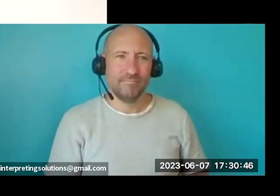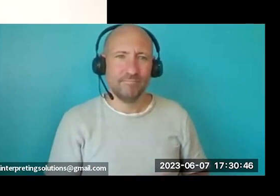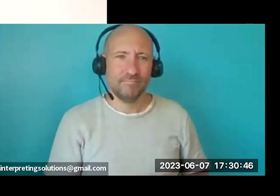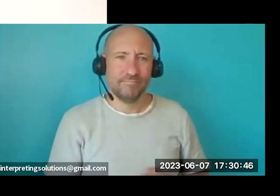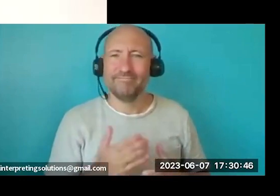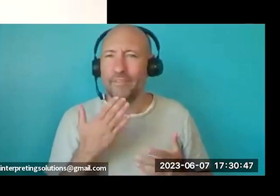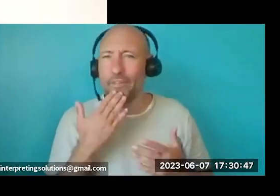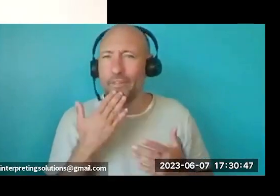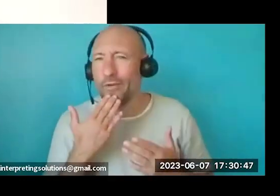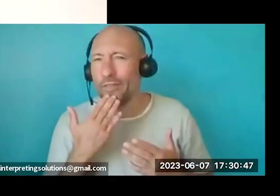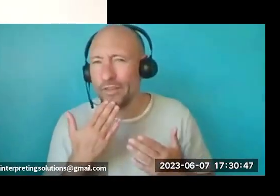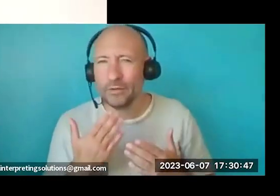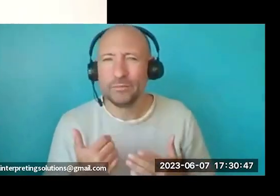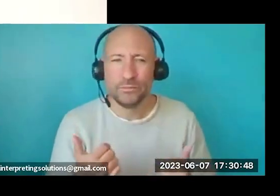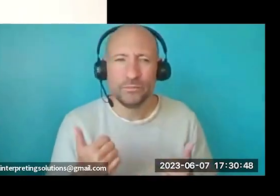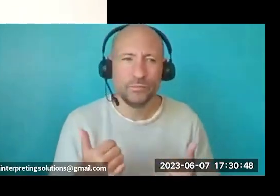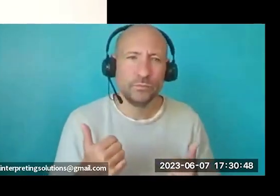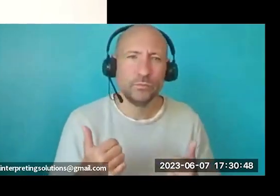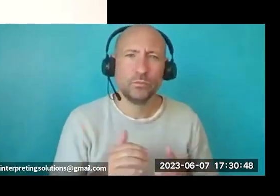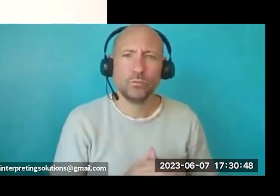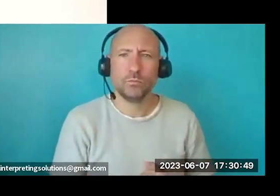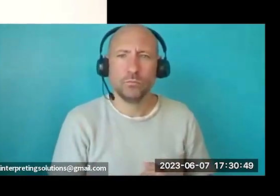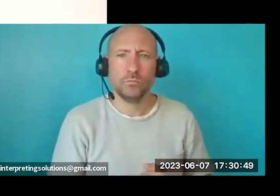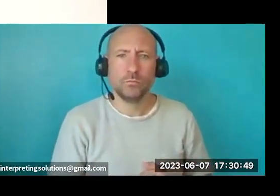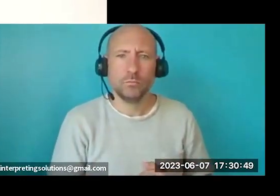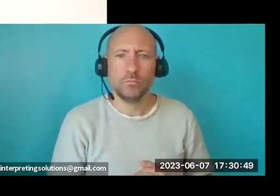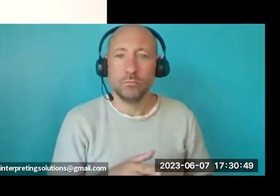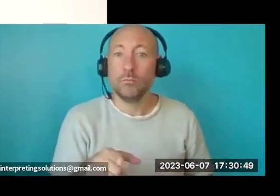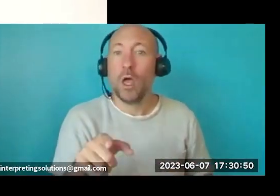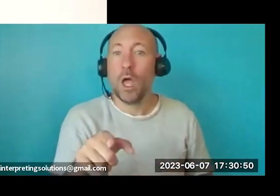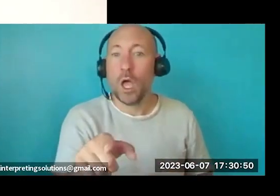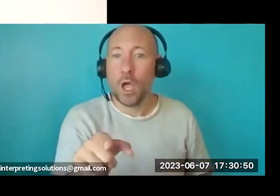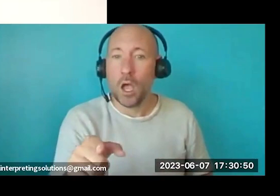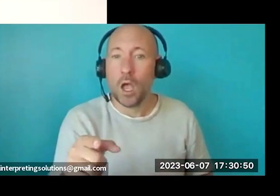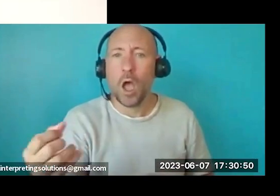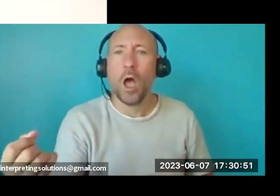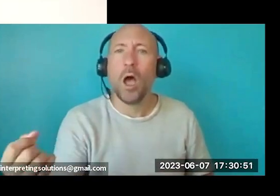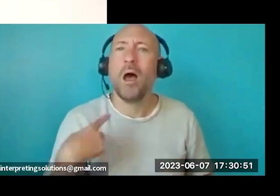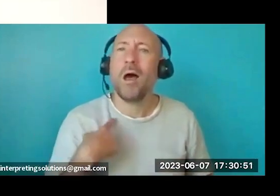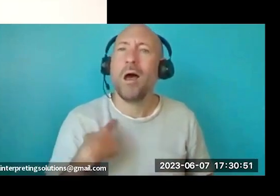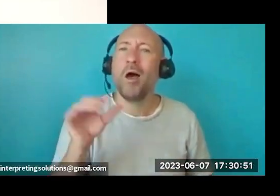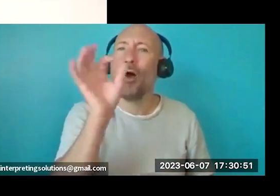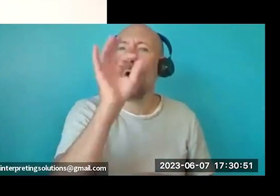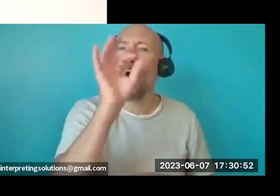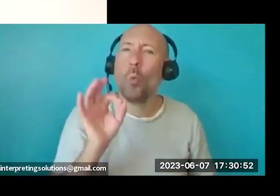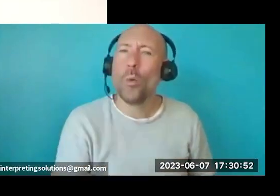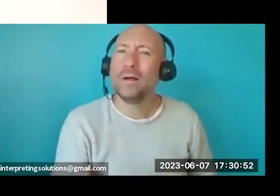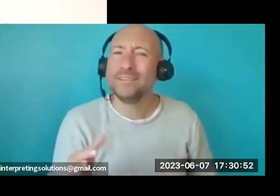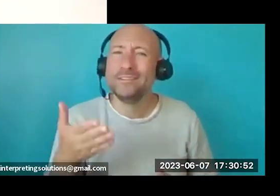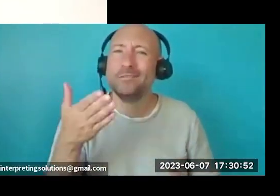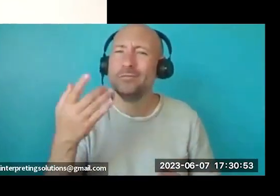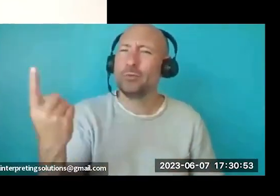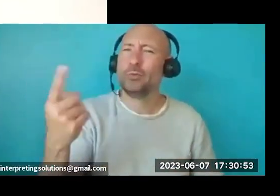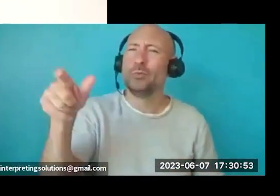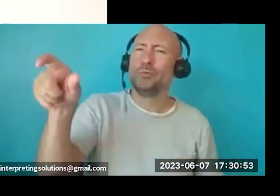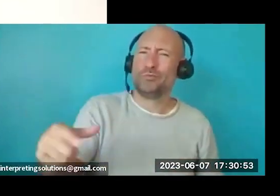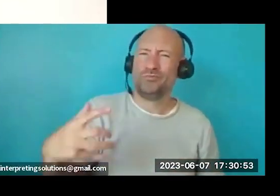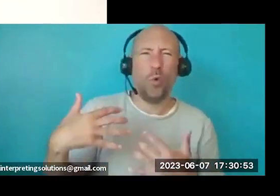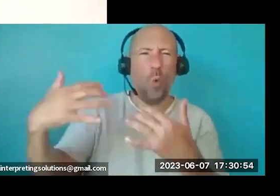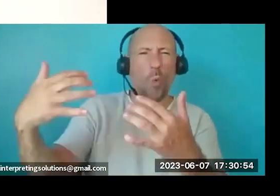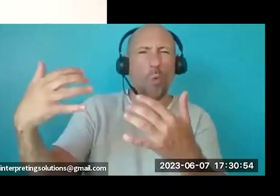Thank you very much, Lily. In the meantime, we received a question from the